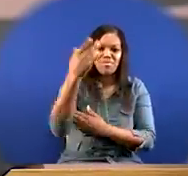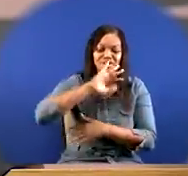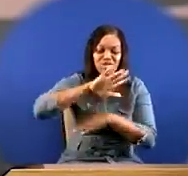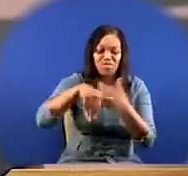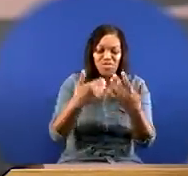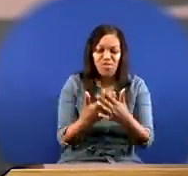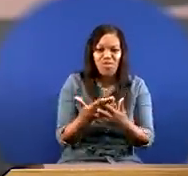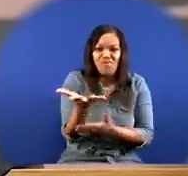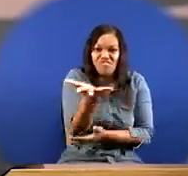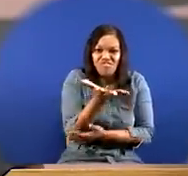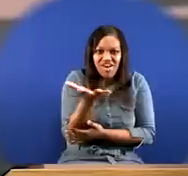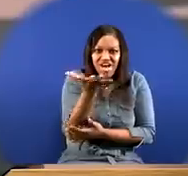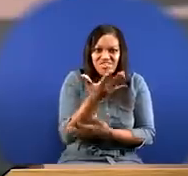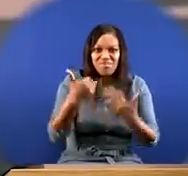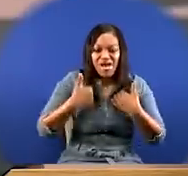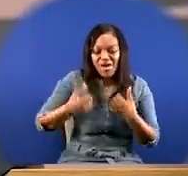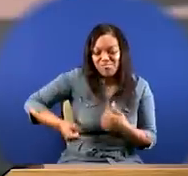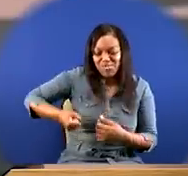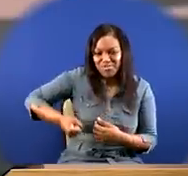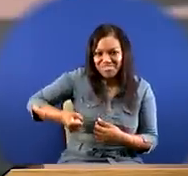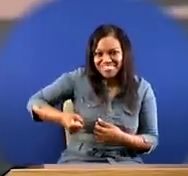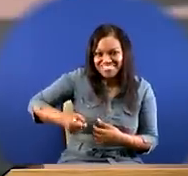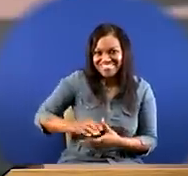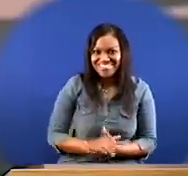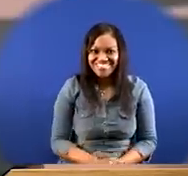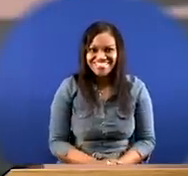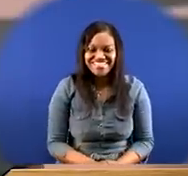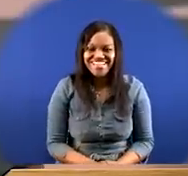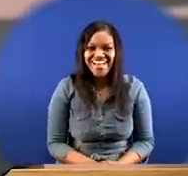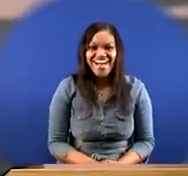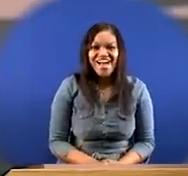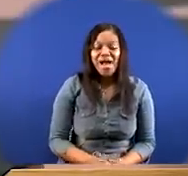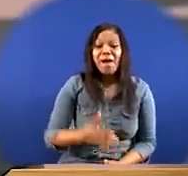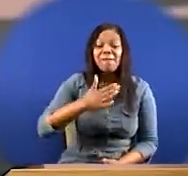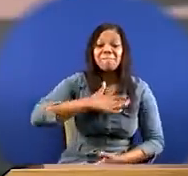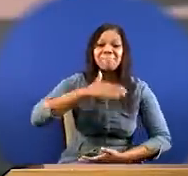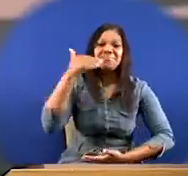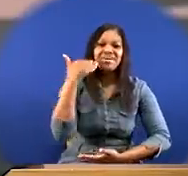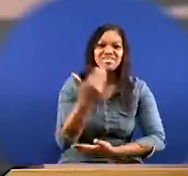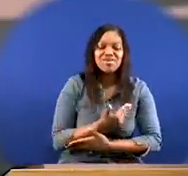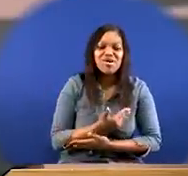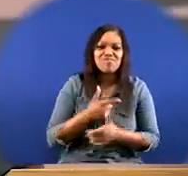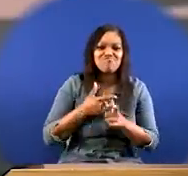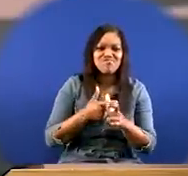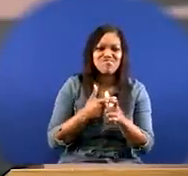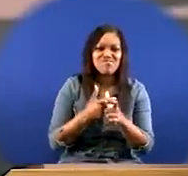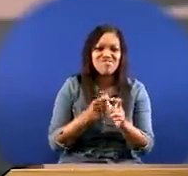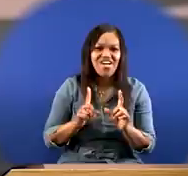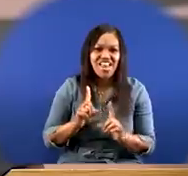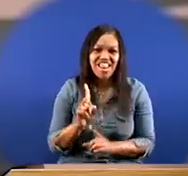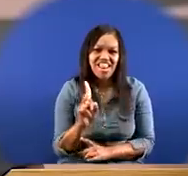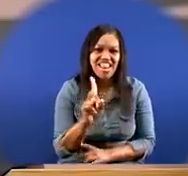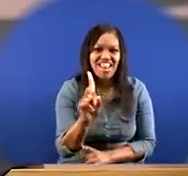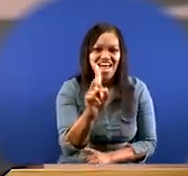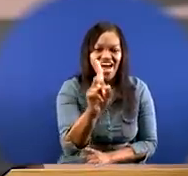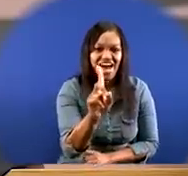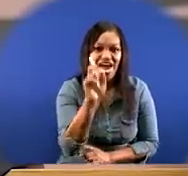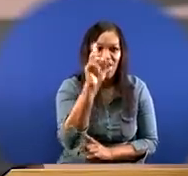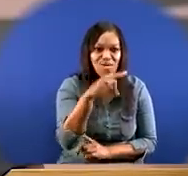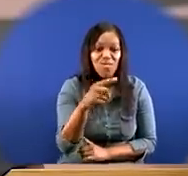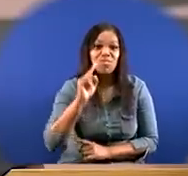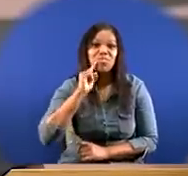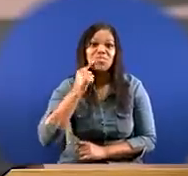little pocketbooks with them. And my daughter would come rush in and go to the candy